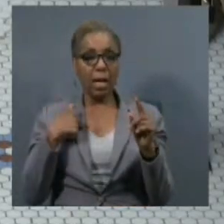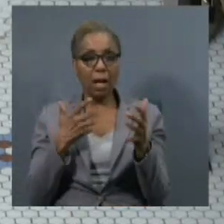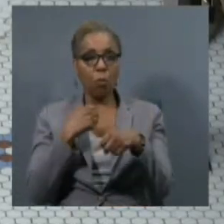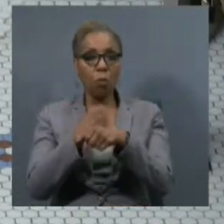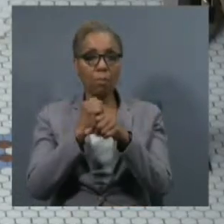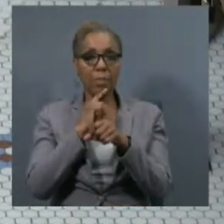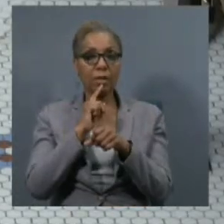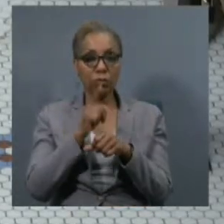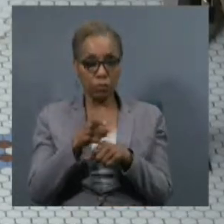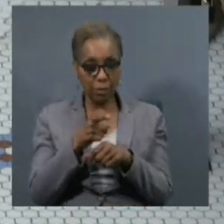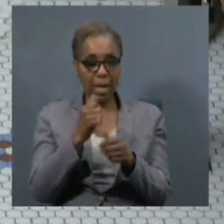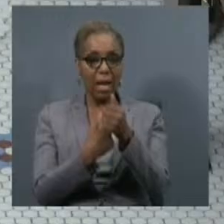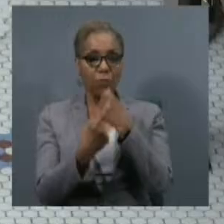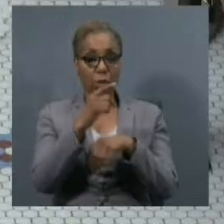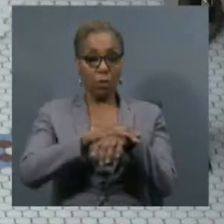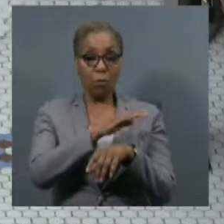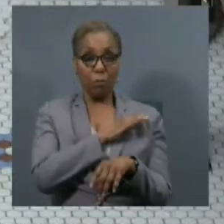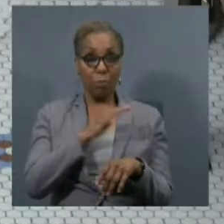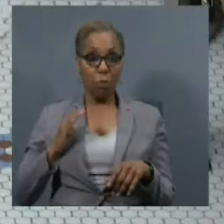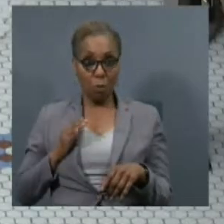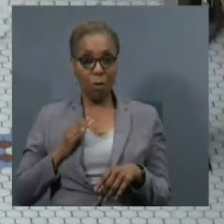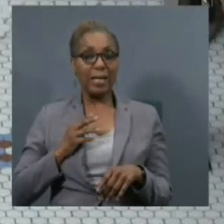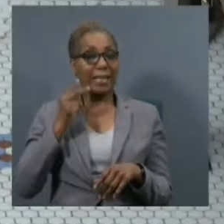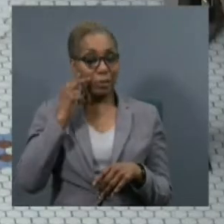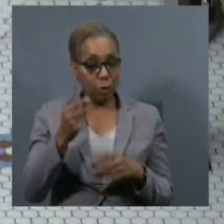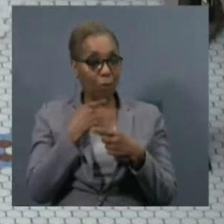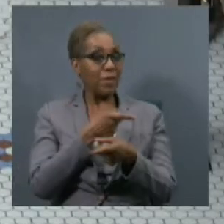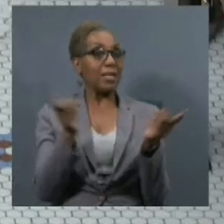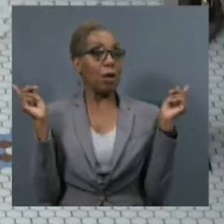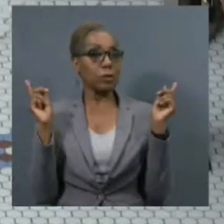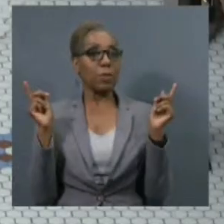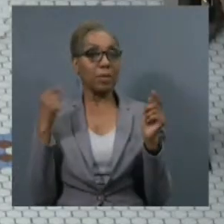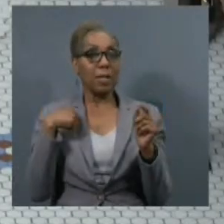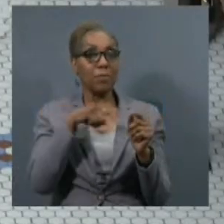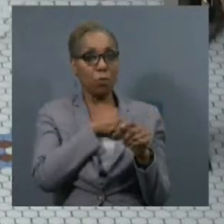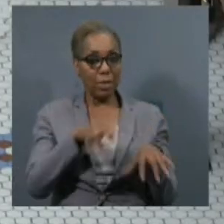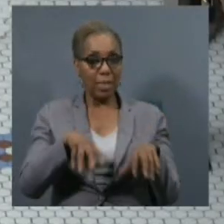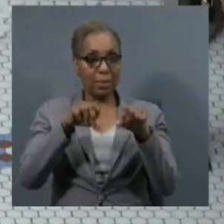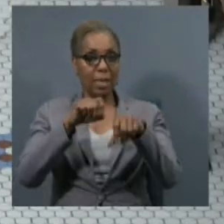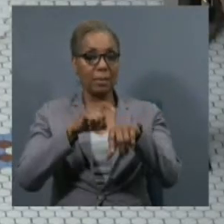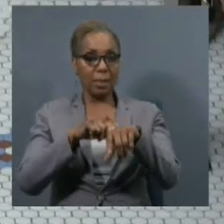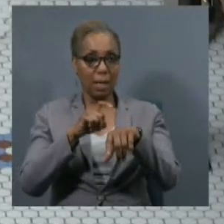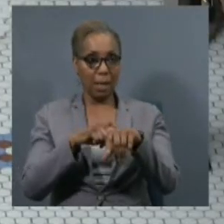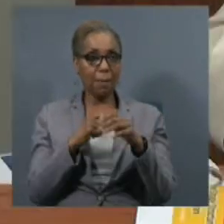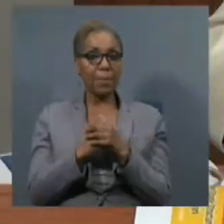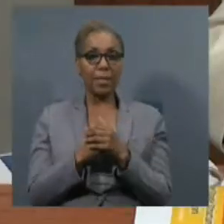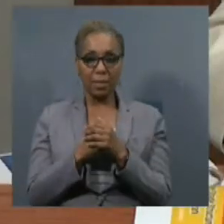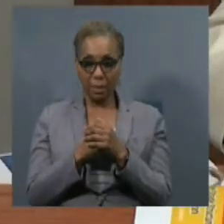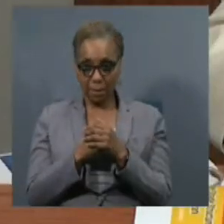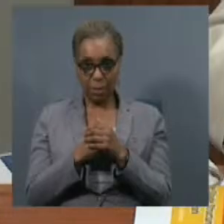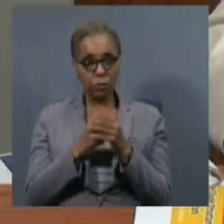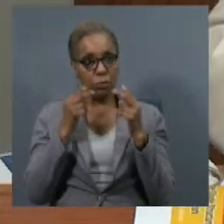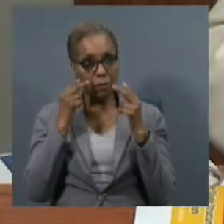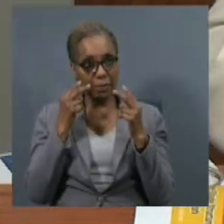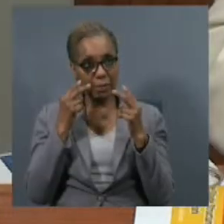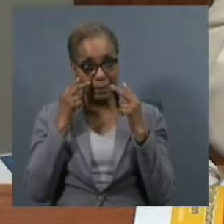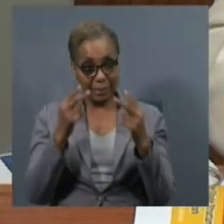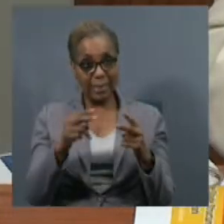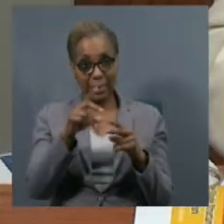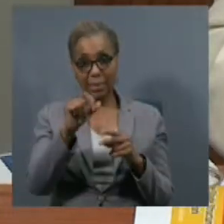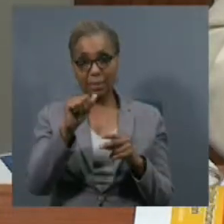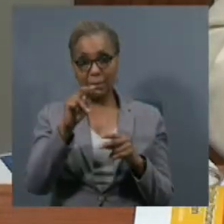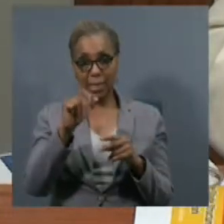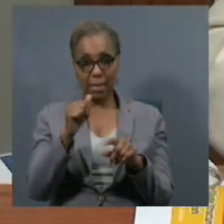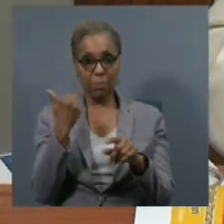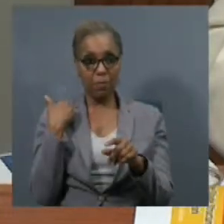sure everybody on the board saw the announcement and that we all take time to visit with Dana before